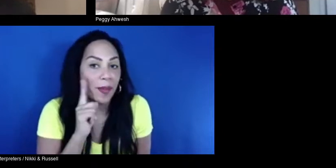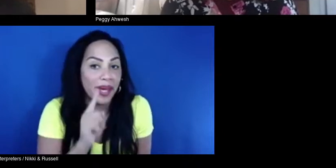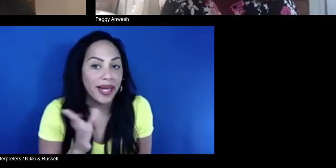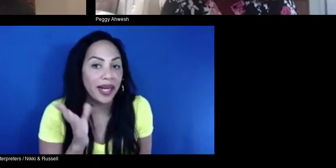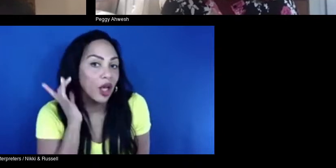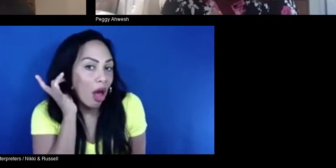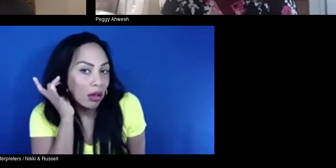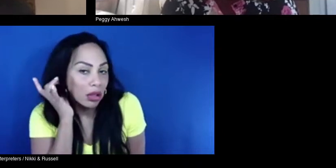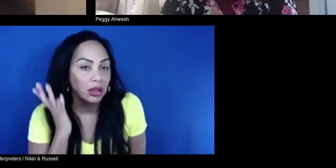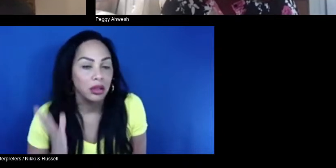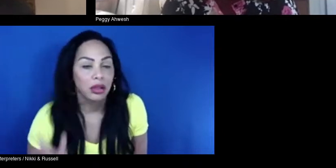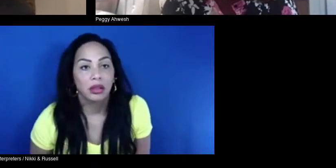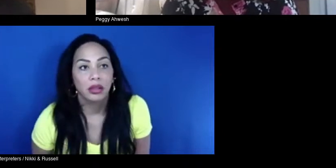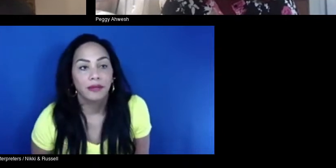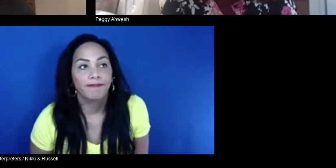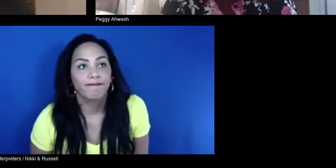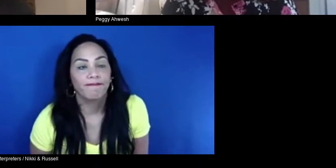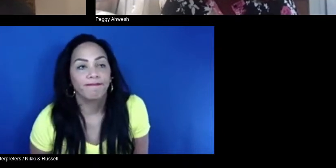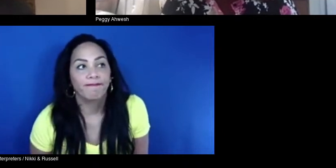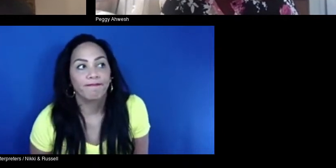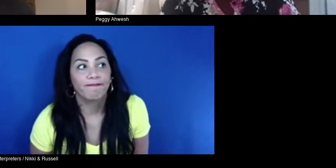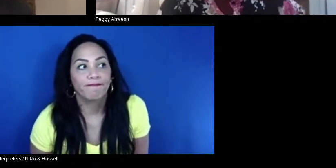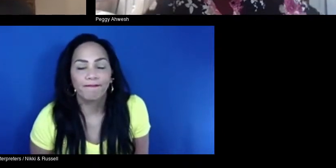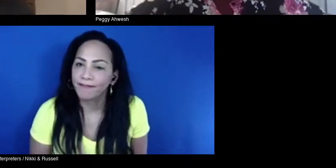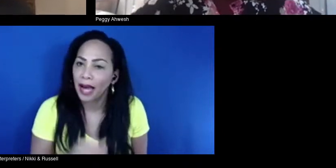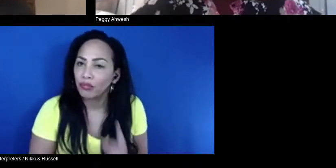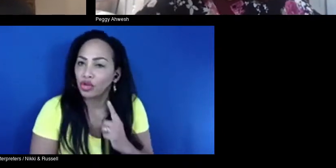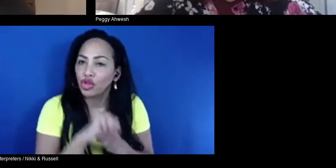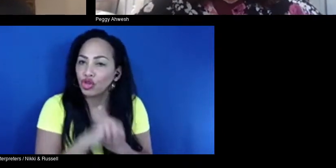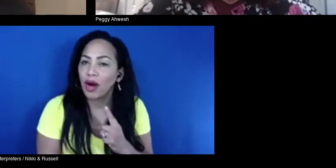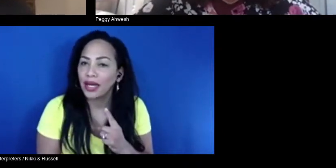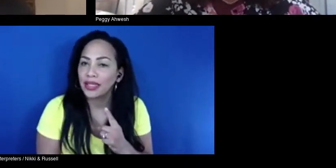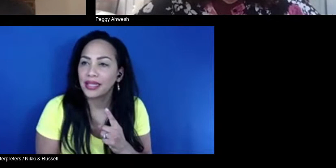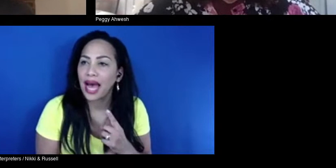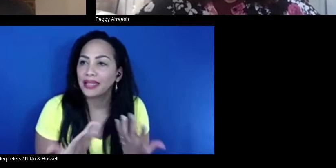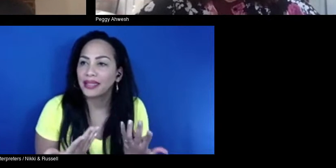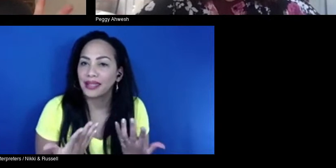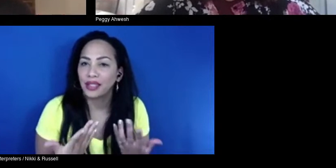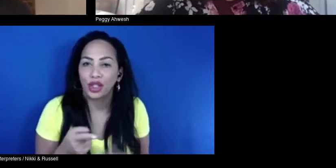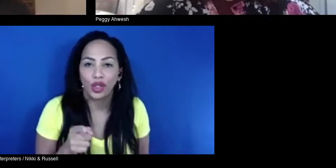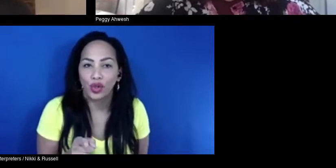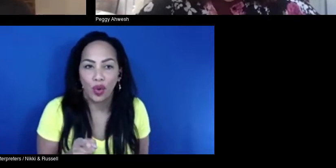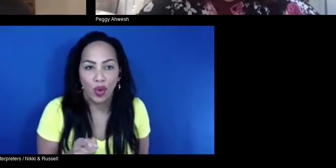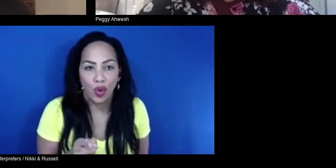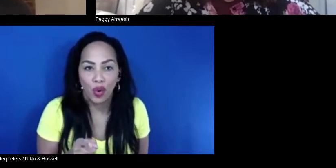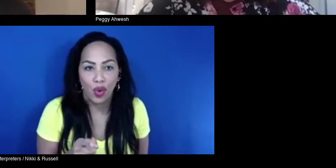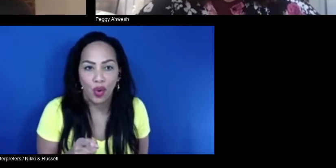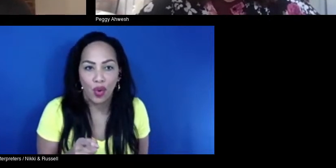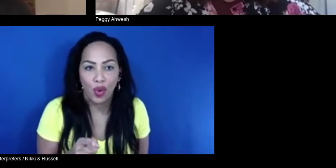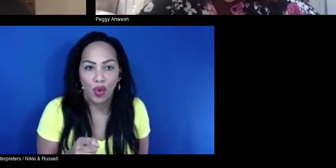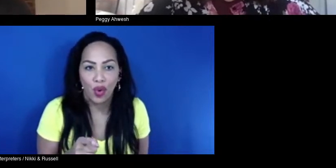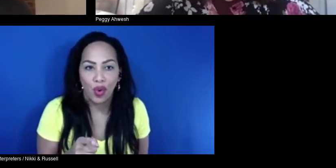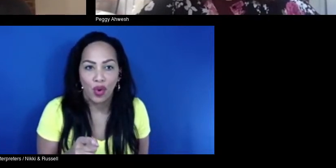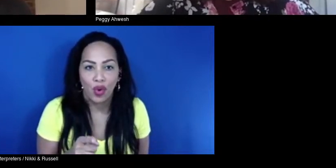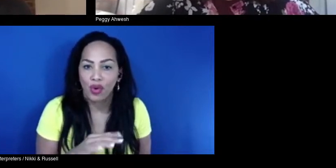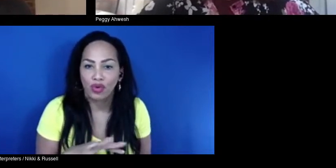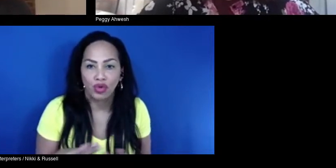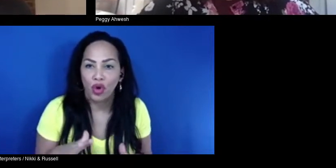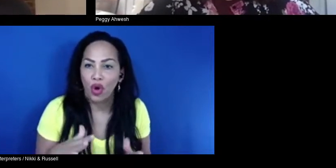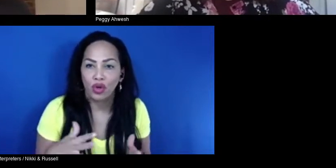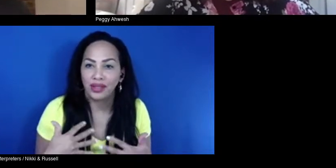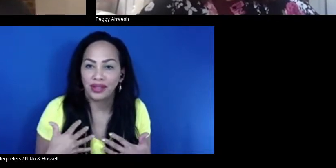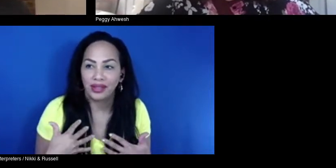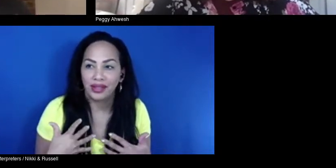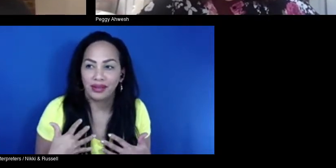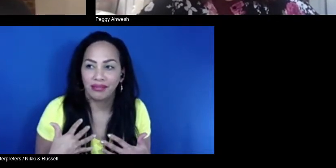striking to me is how uninterested you are in like positive images of female sexuality.